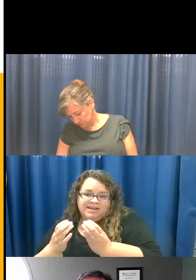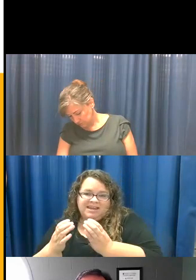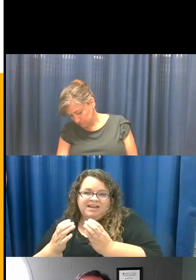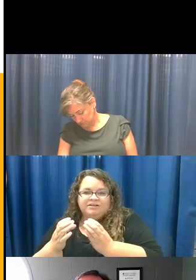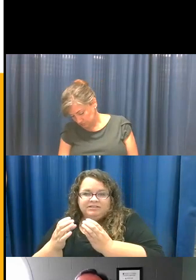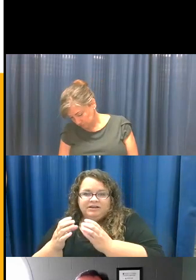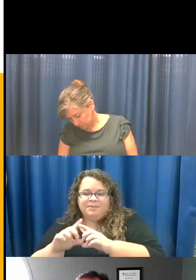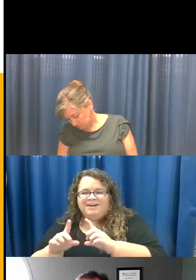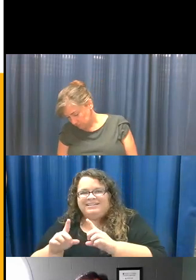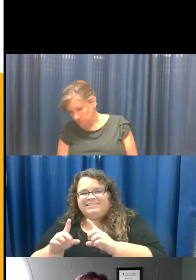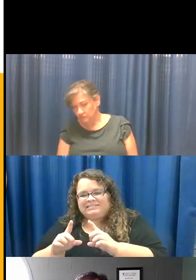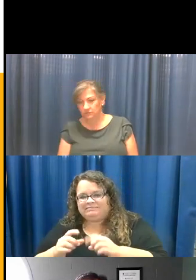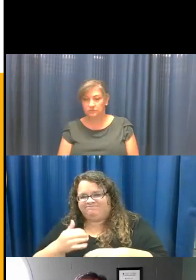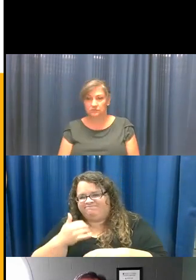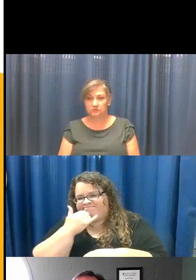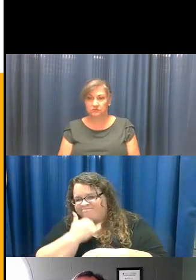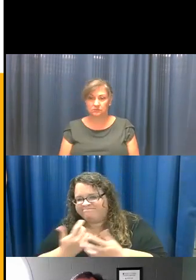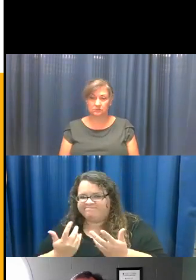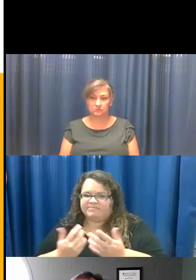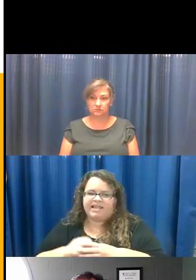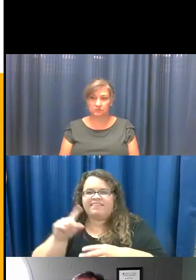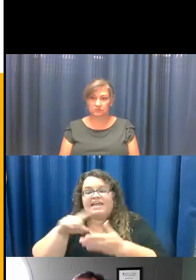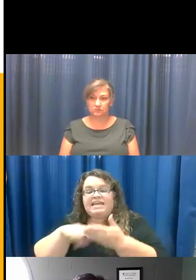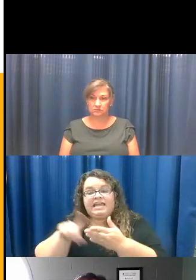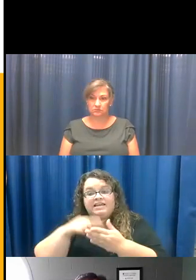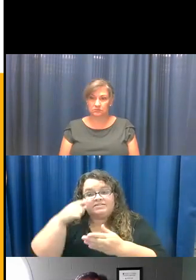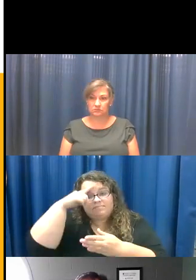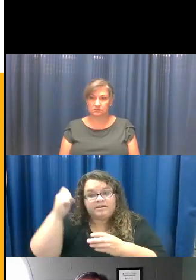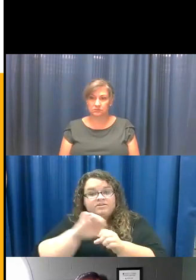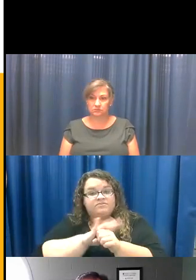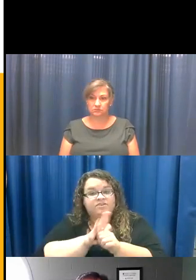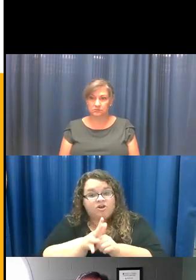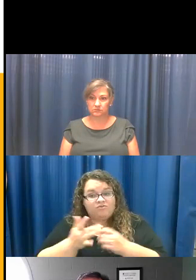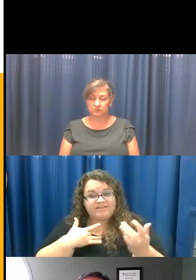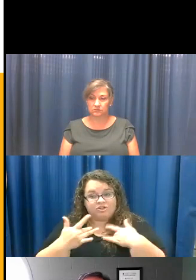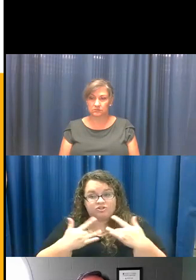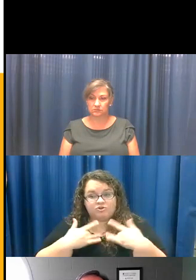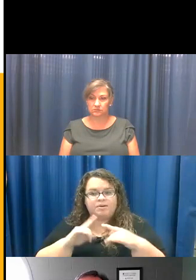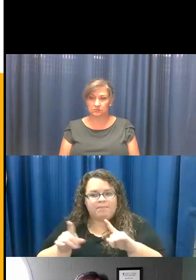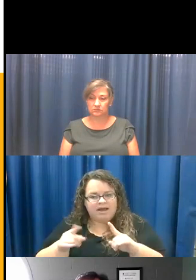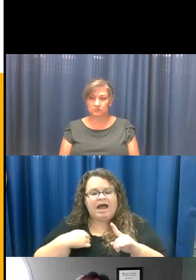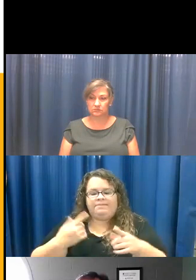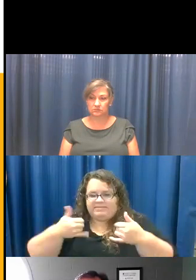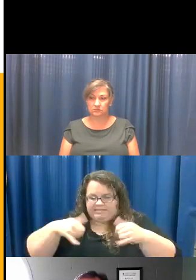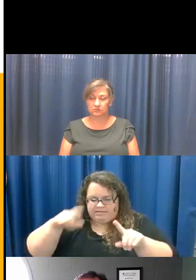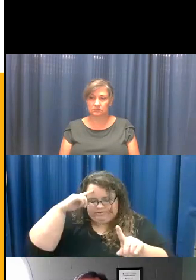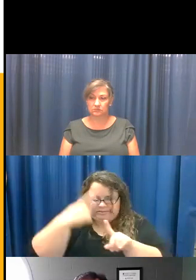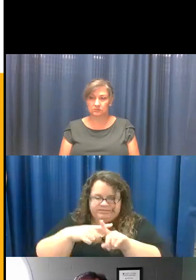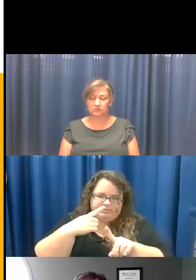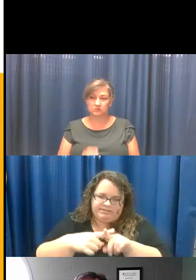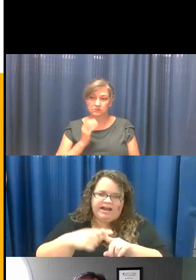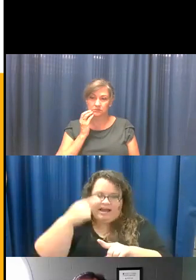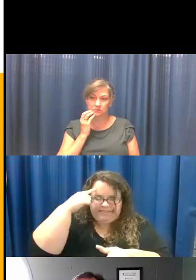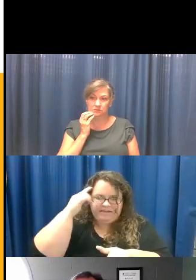minute because of COVID concerns. However, I'm still optimistic that we may be able to get this into the funding in the coming